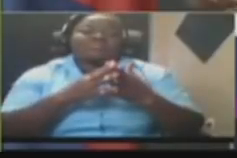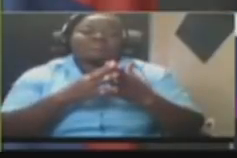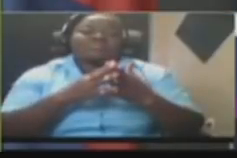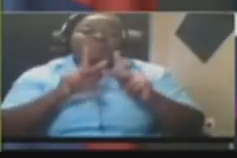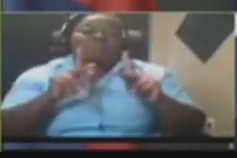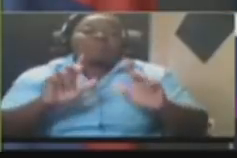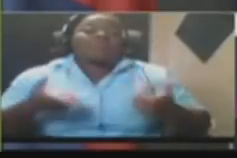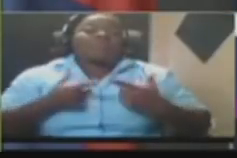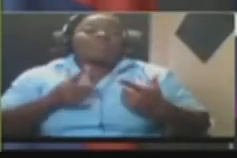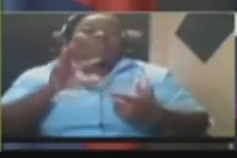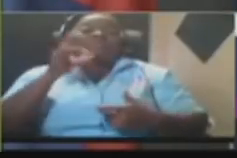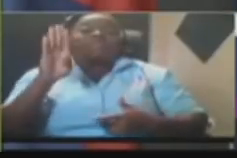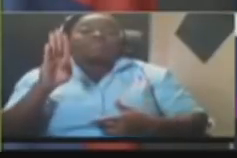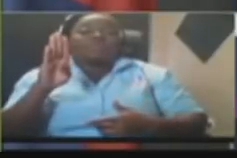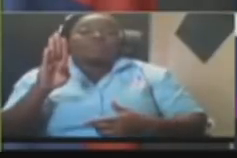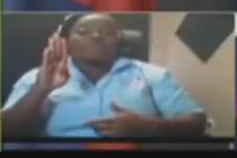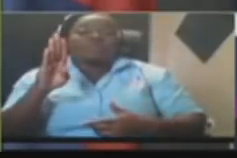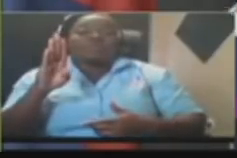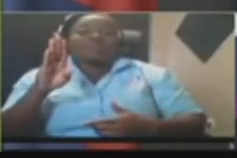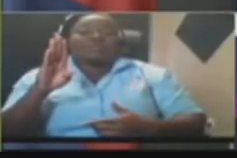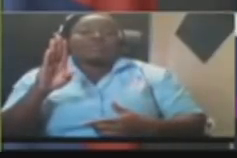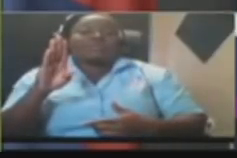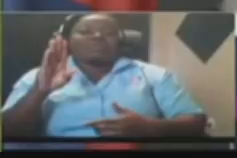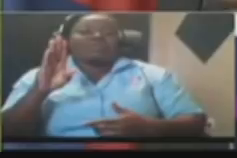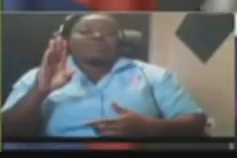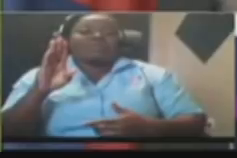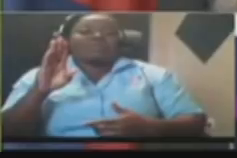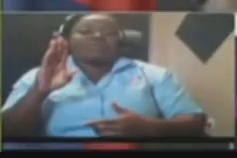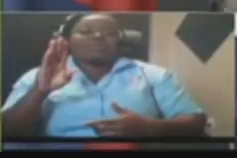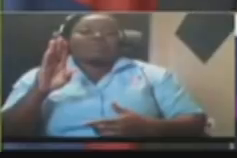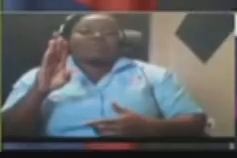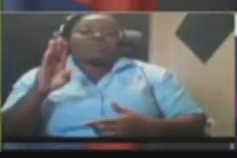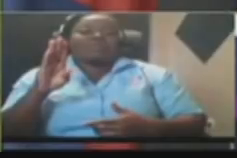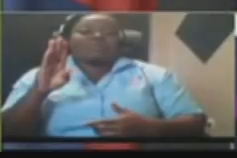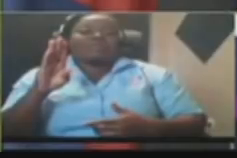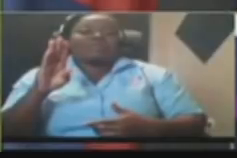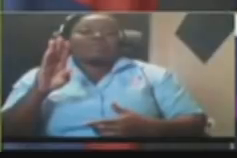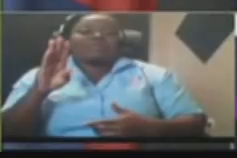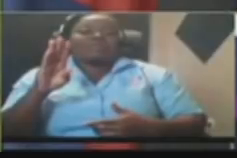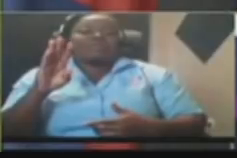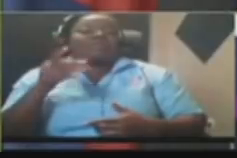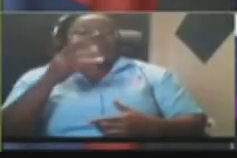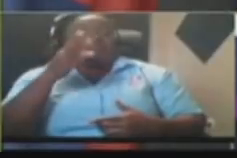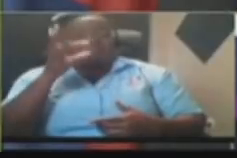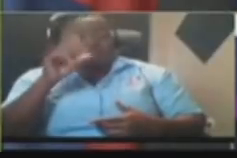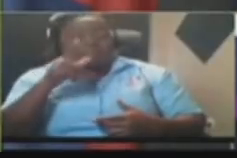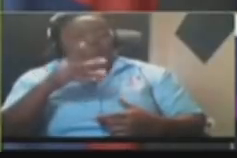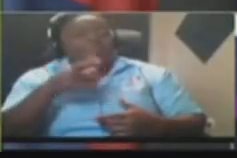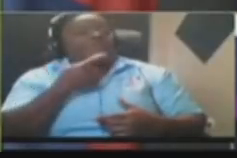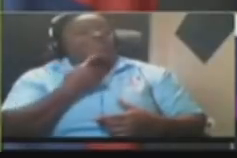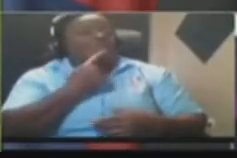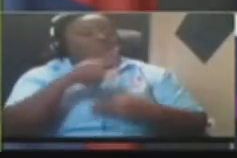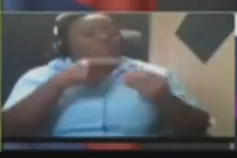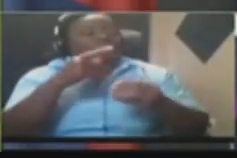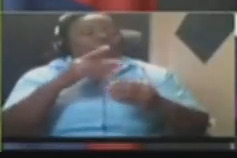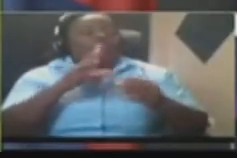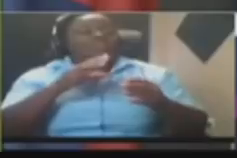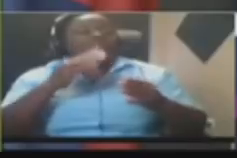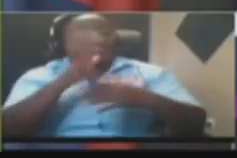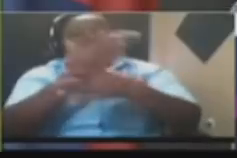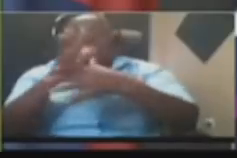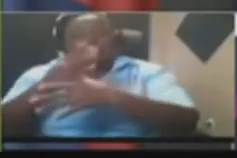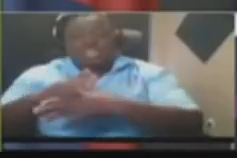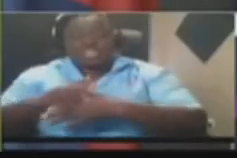make comments, real-time comments going on. And it is amazing how there is